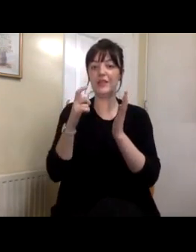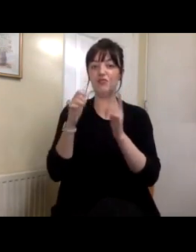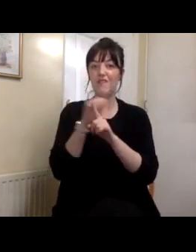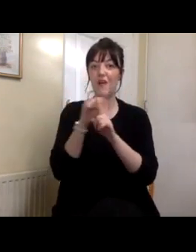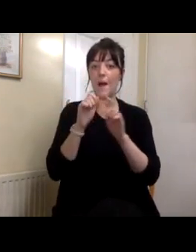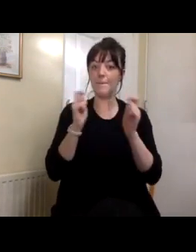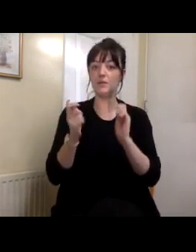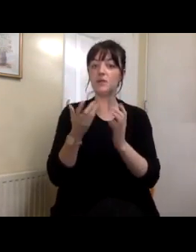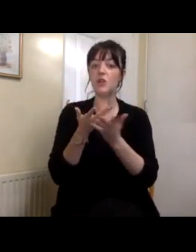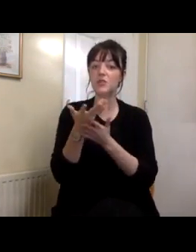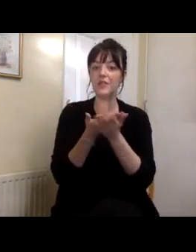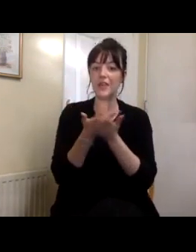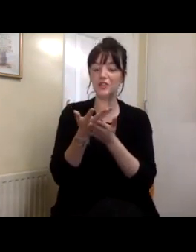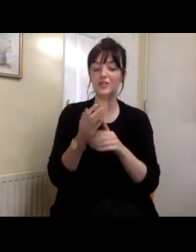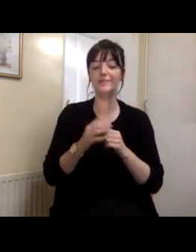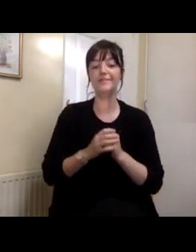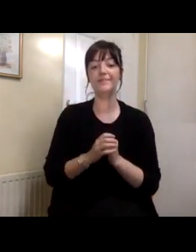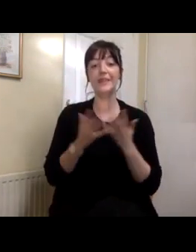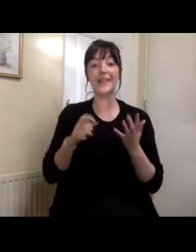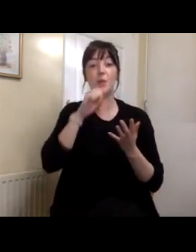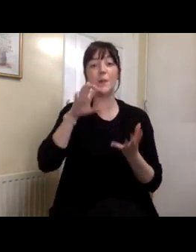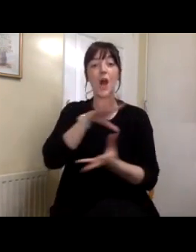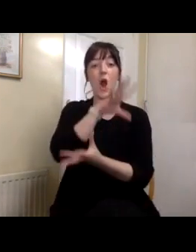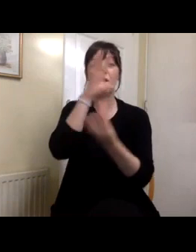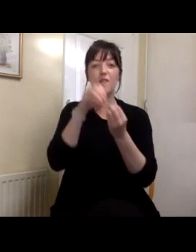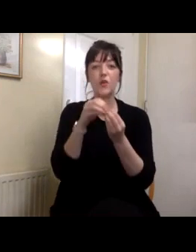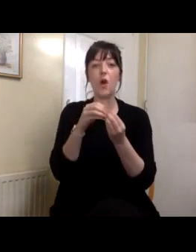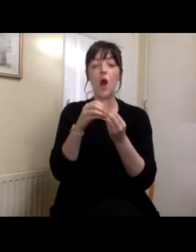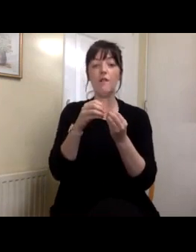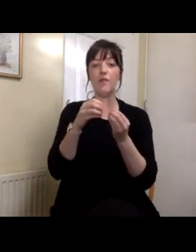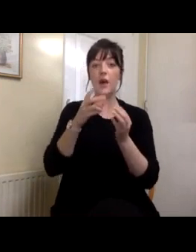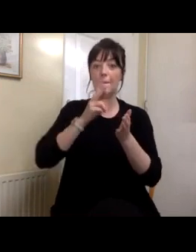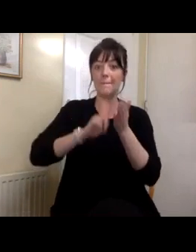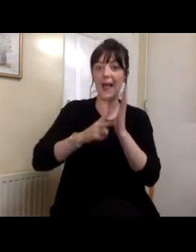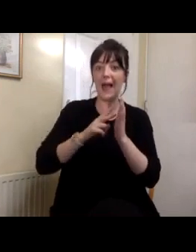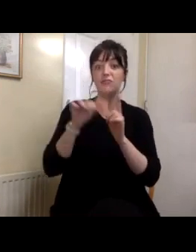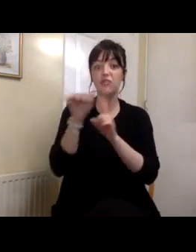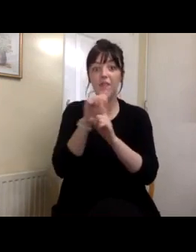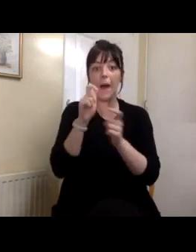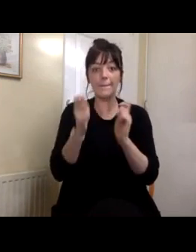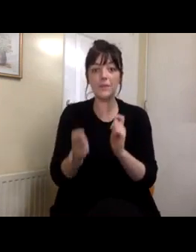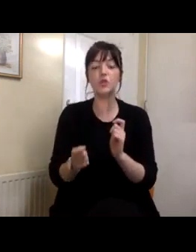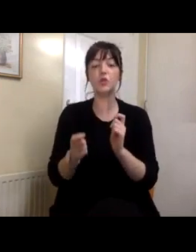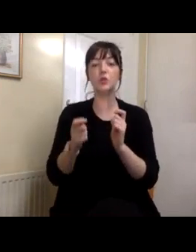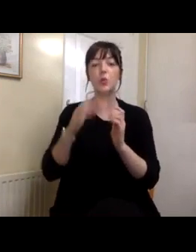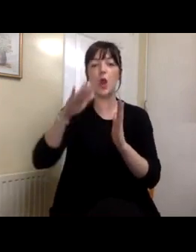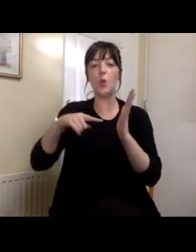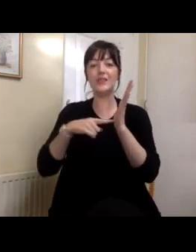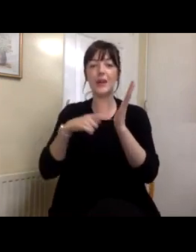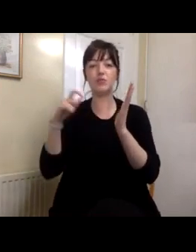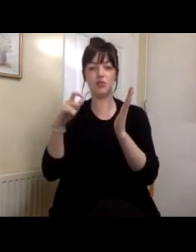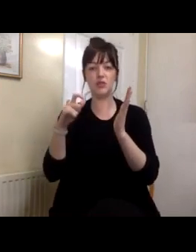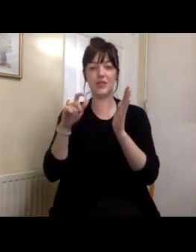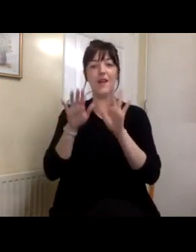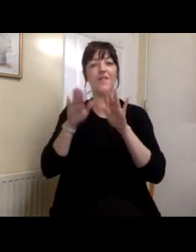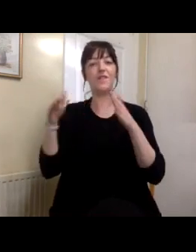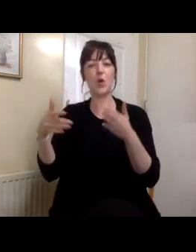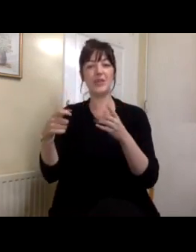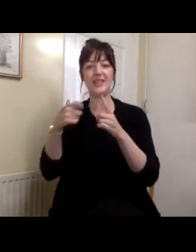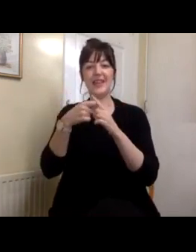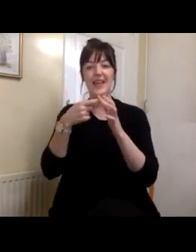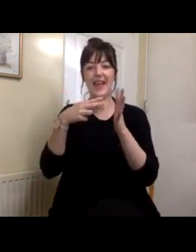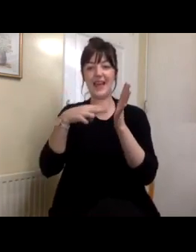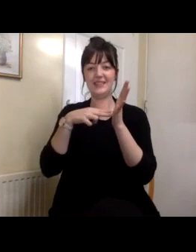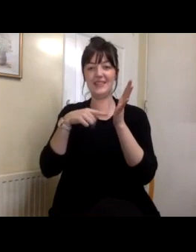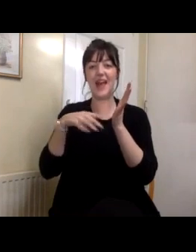going to be providing you with an overview of the proposed refinements to the Lower Thames Crossing with a particular focus on refinements in Kent. To